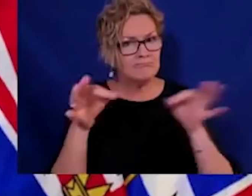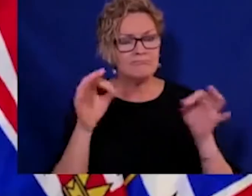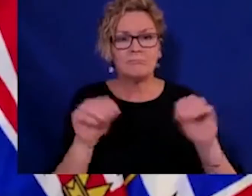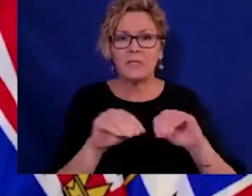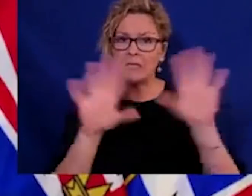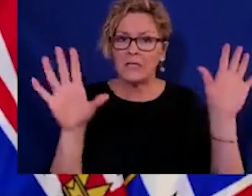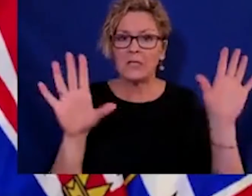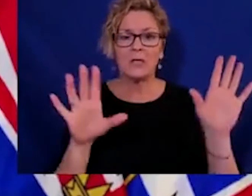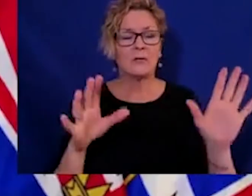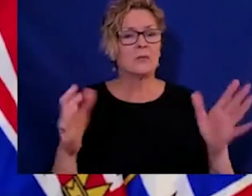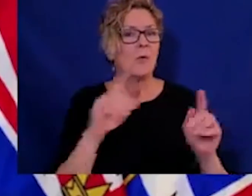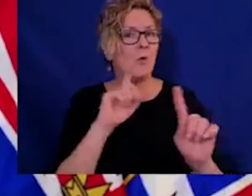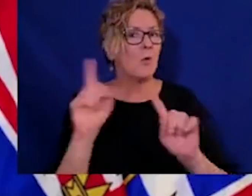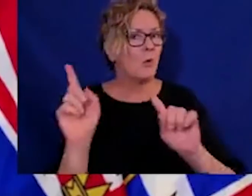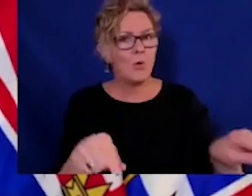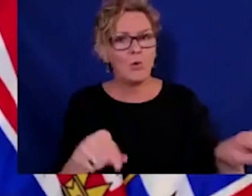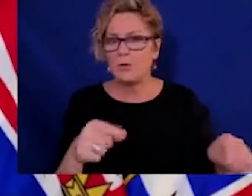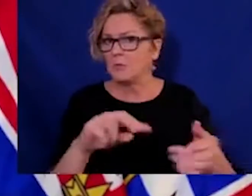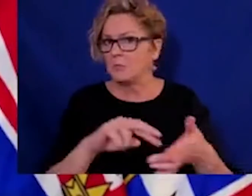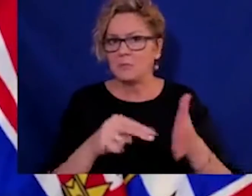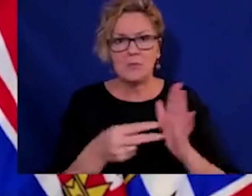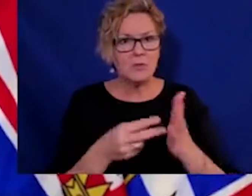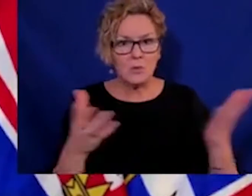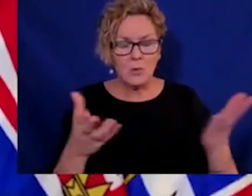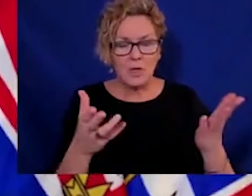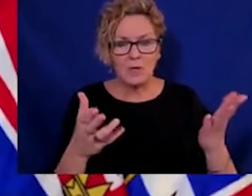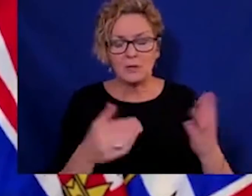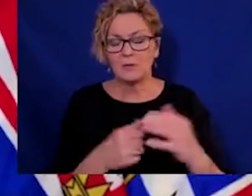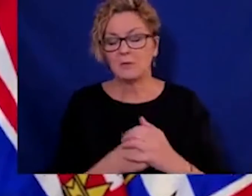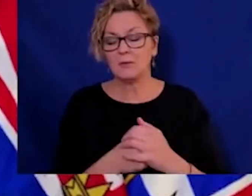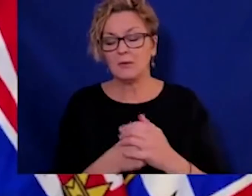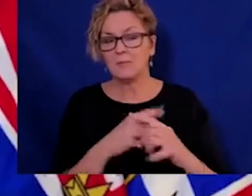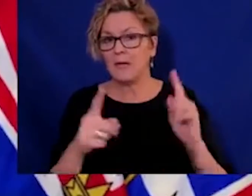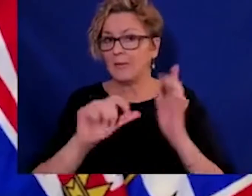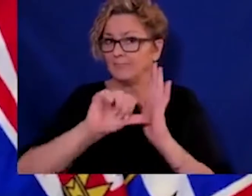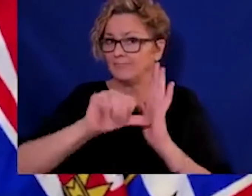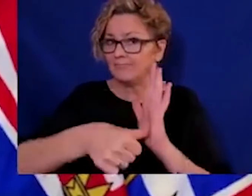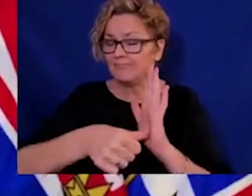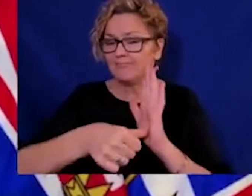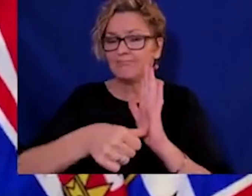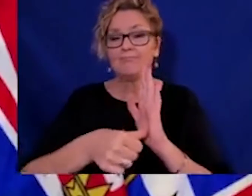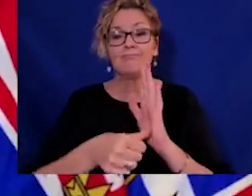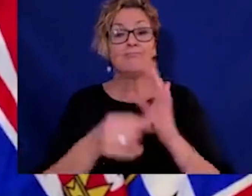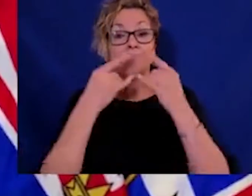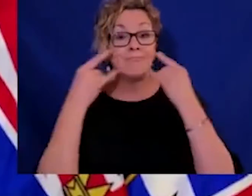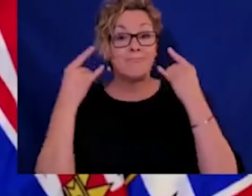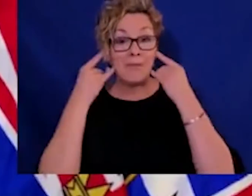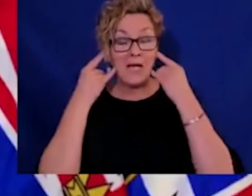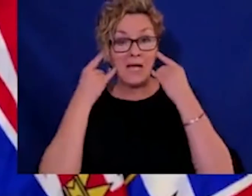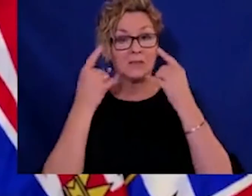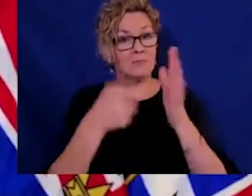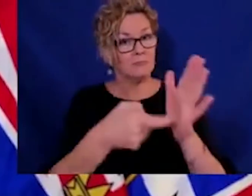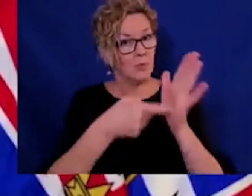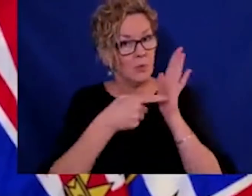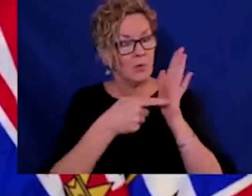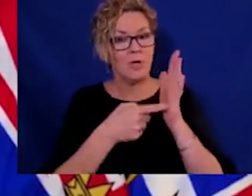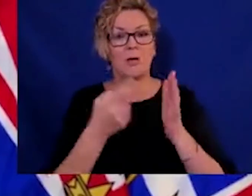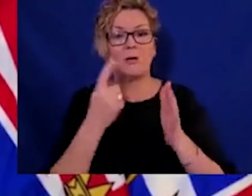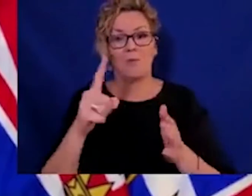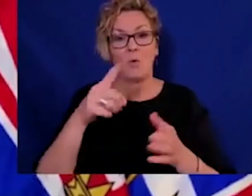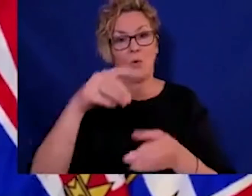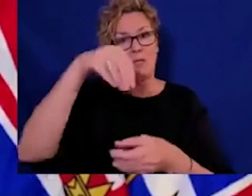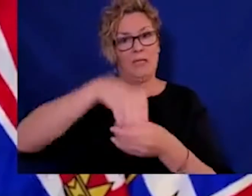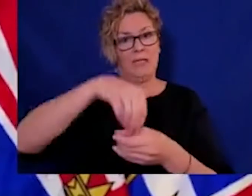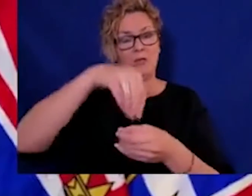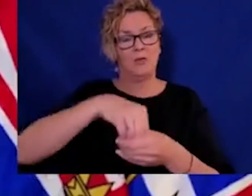as I have said many times, masks are required in many locations, and they are one of the important measures that we